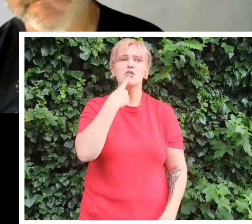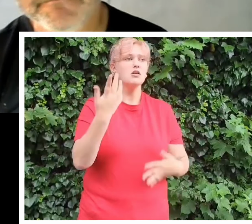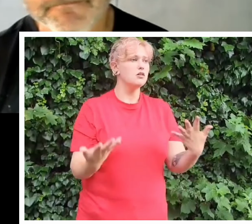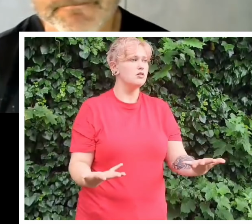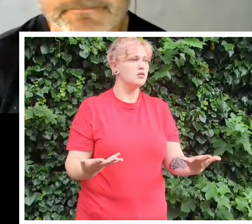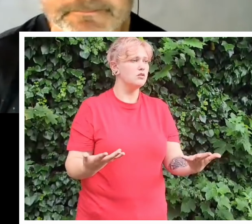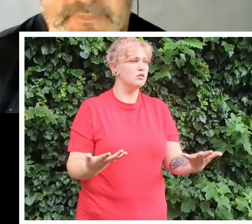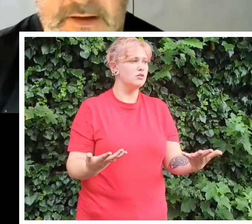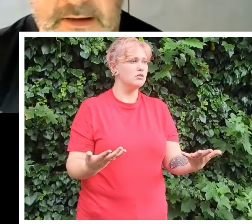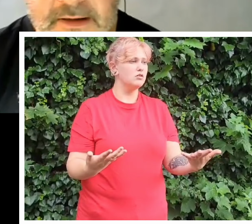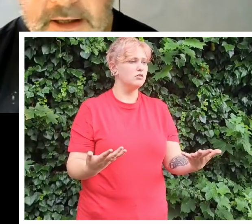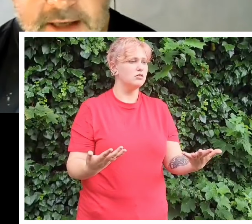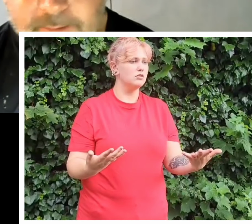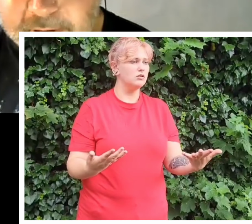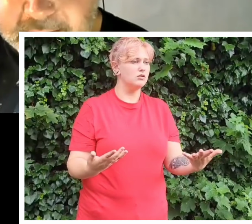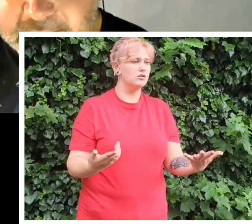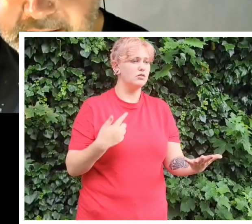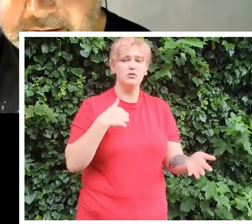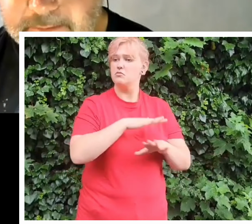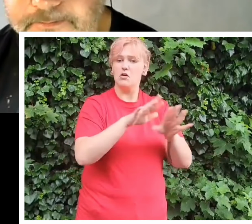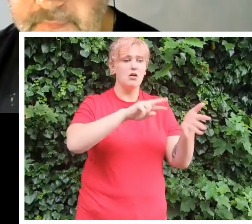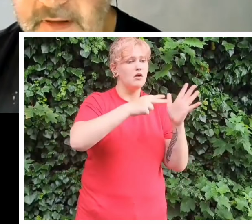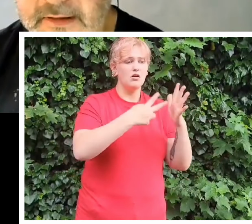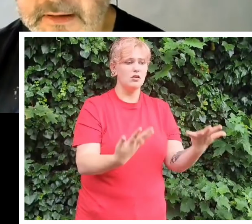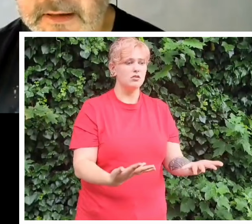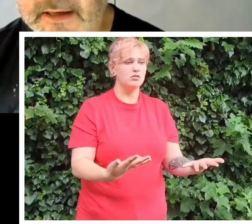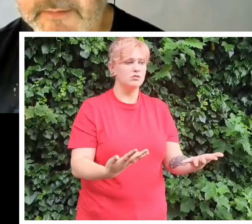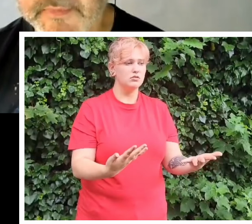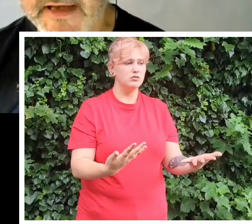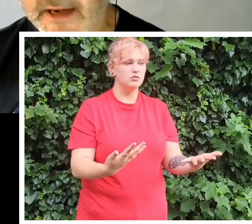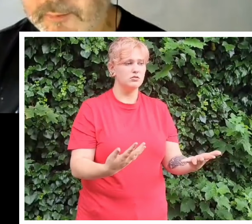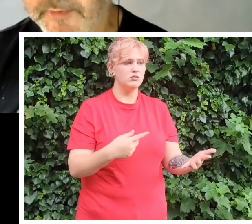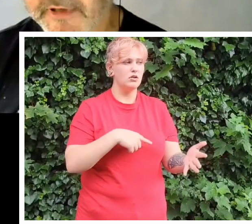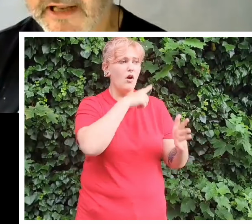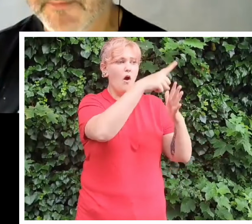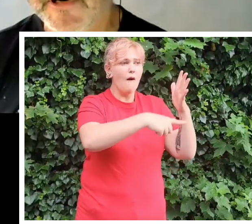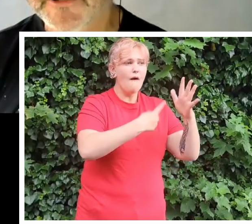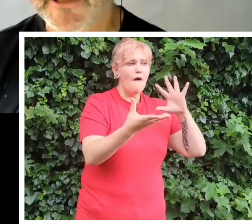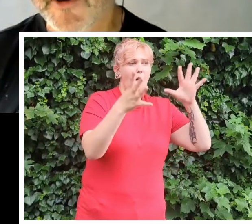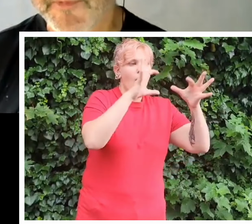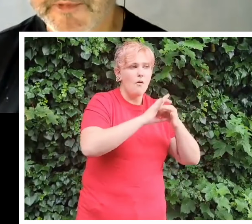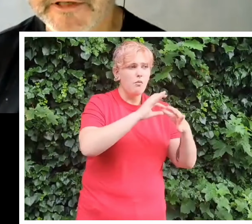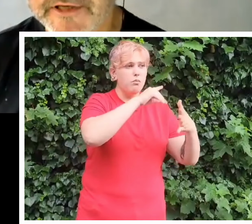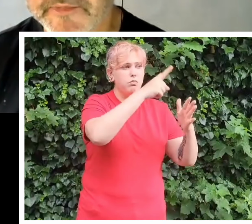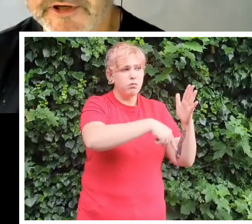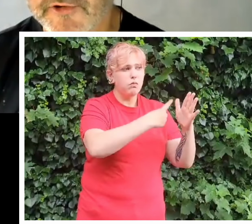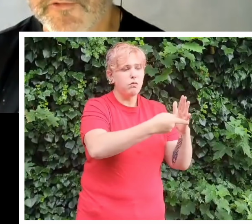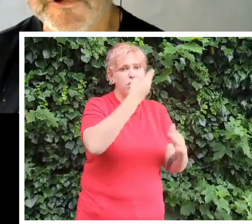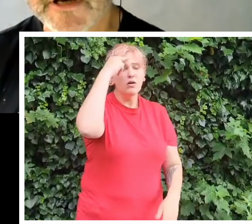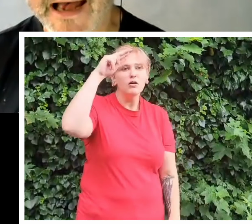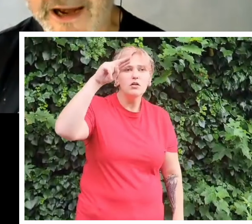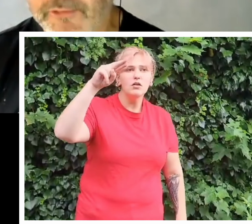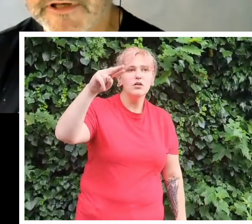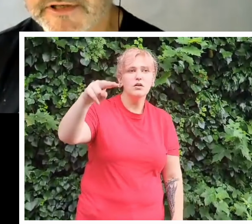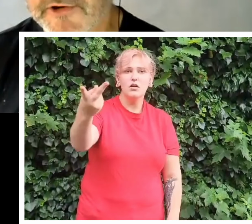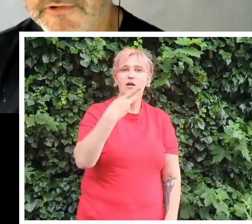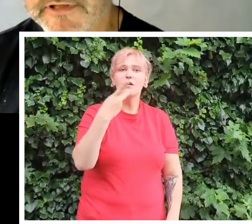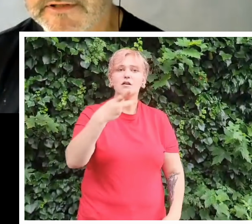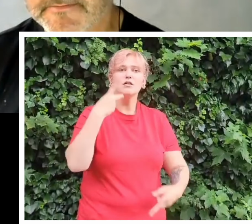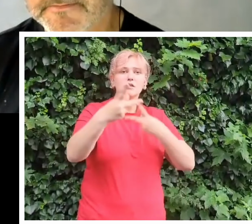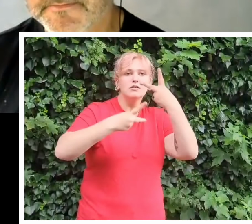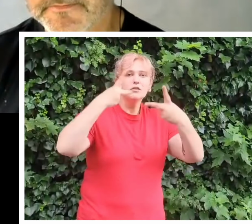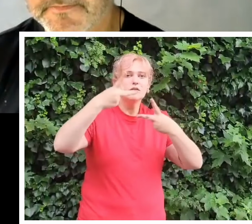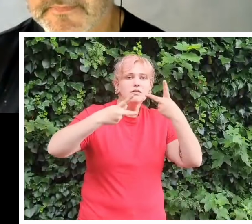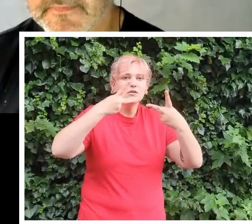it now. And I haven't planned this. The album, the collaboration album, is going to be called Our